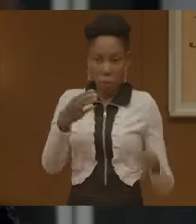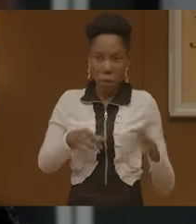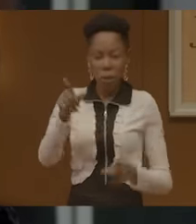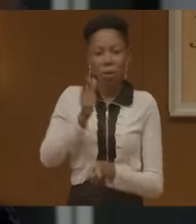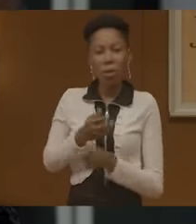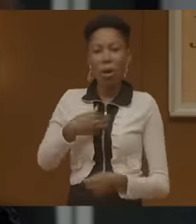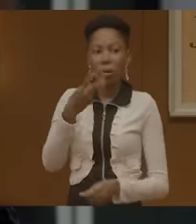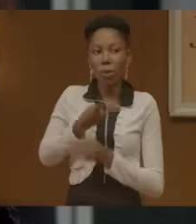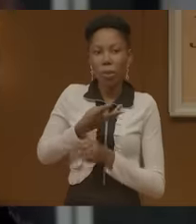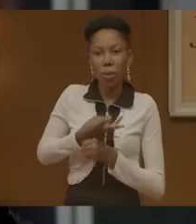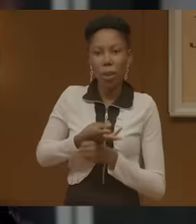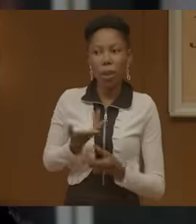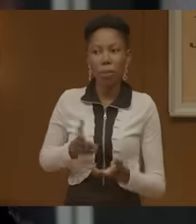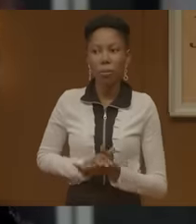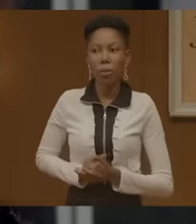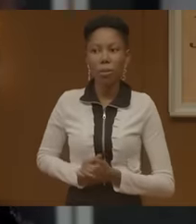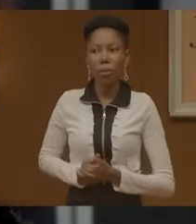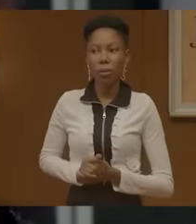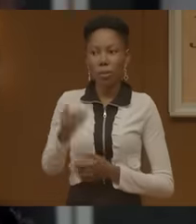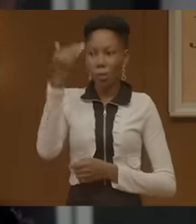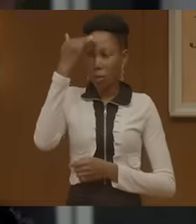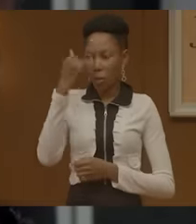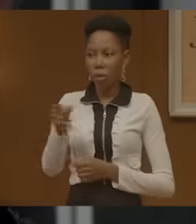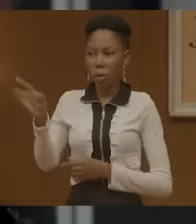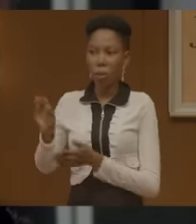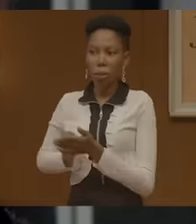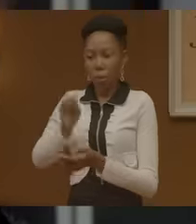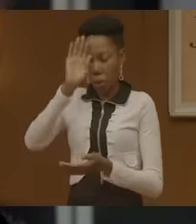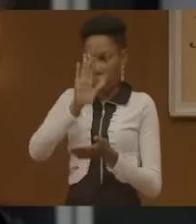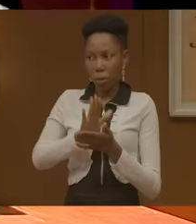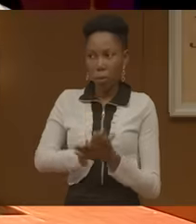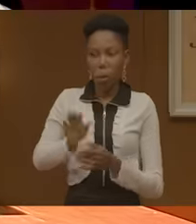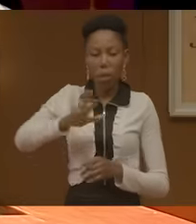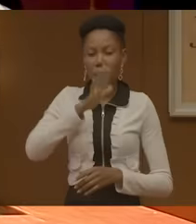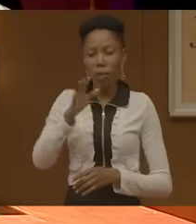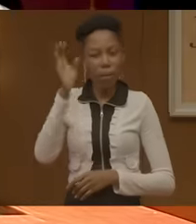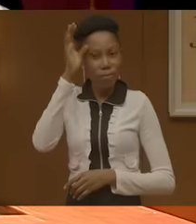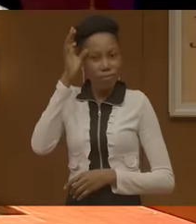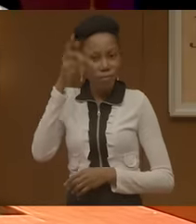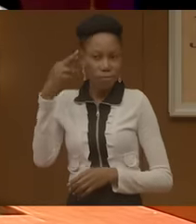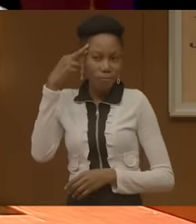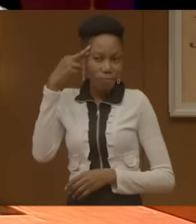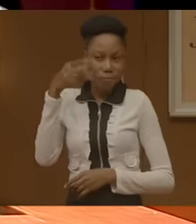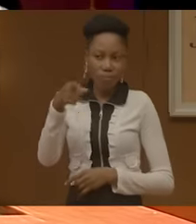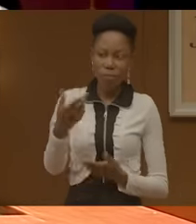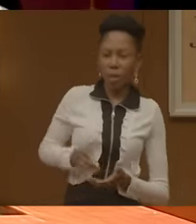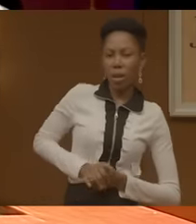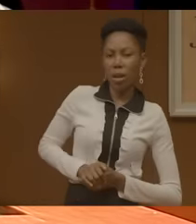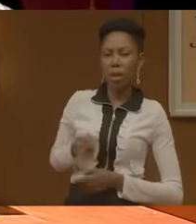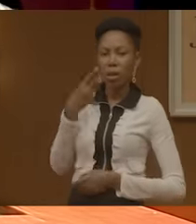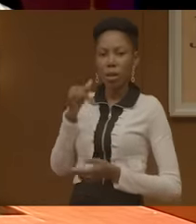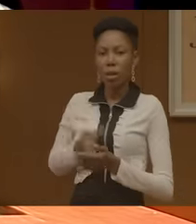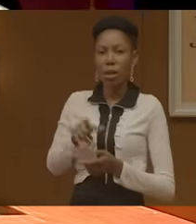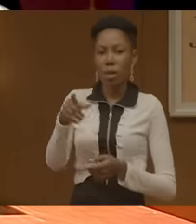transport before coming here. So this, my husband has not even been considering me. There's no need to consider that. This woman,